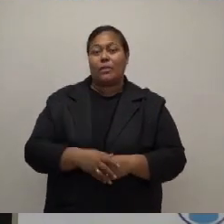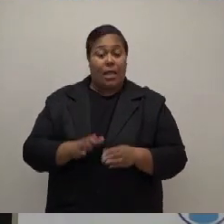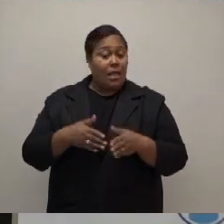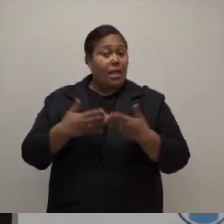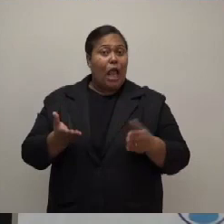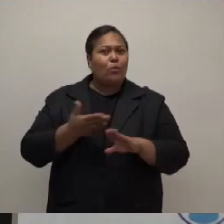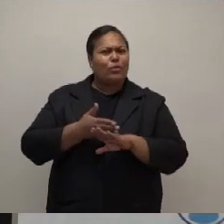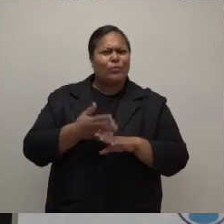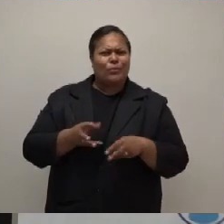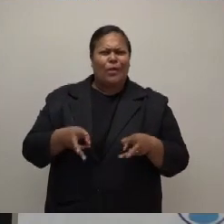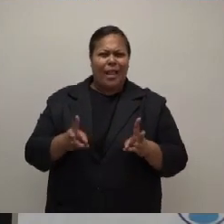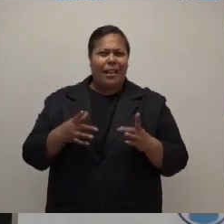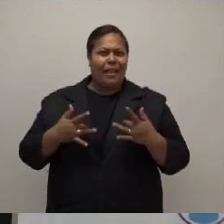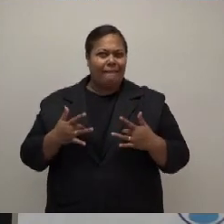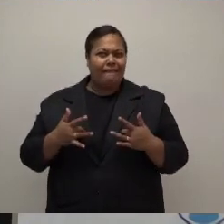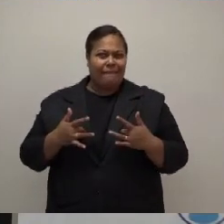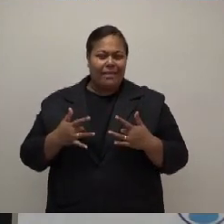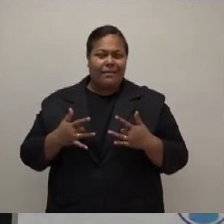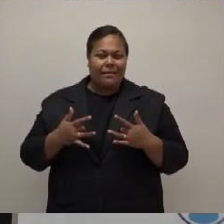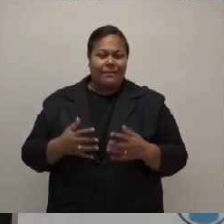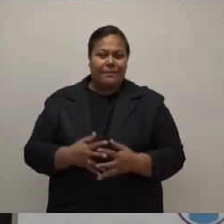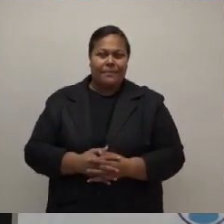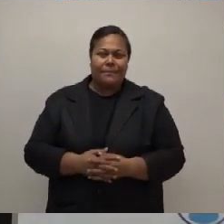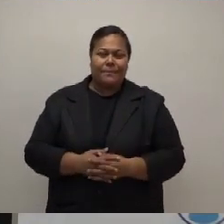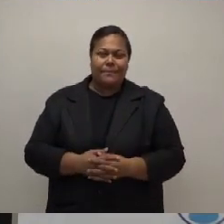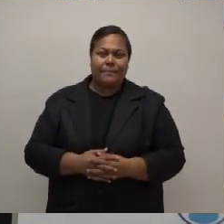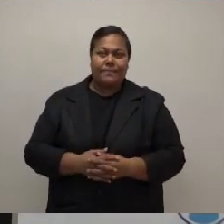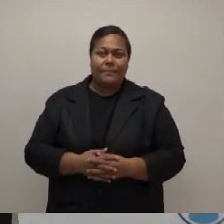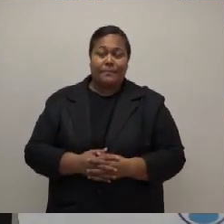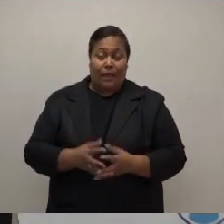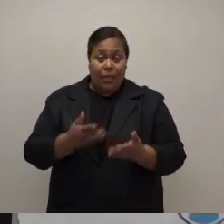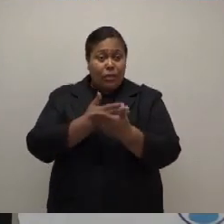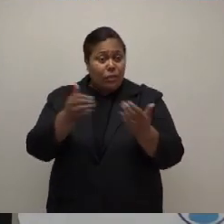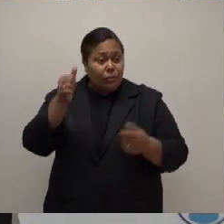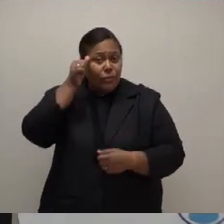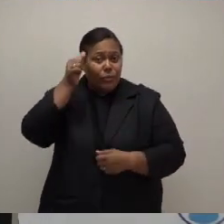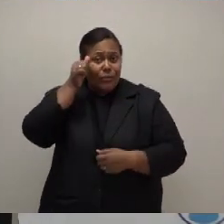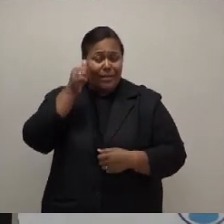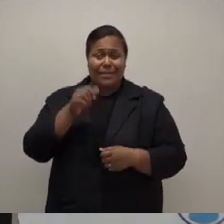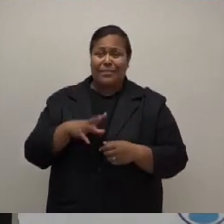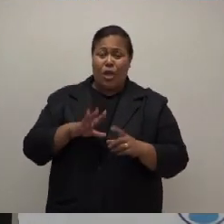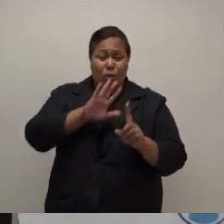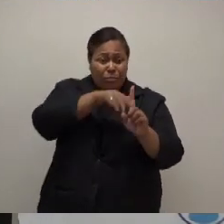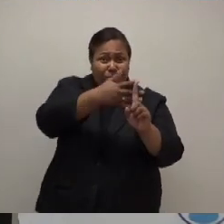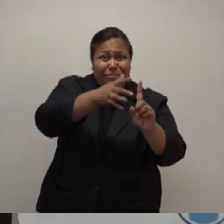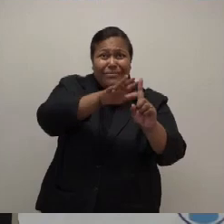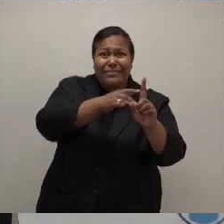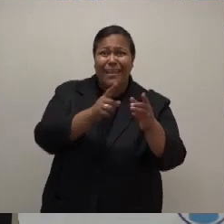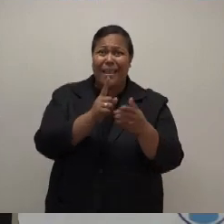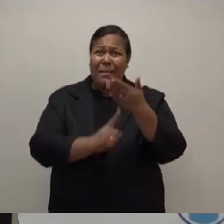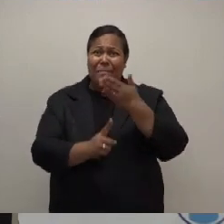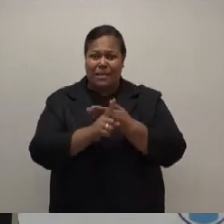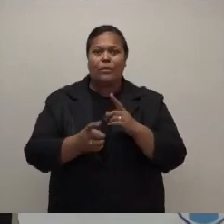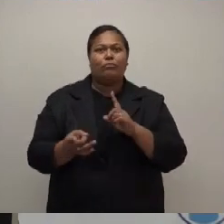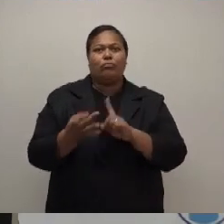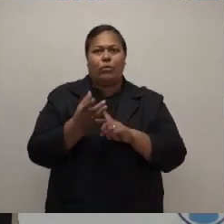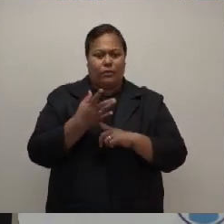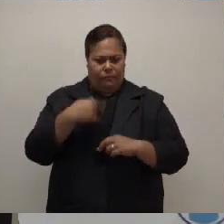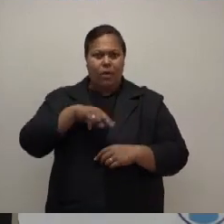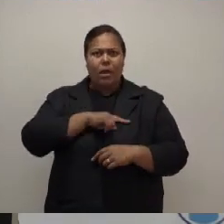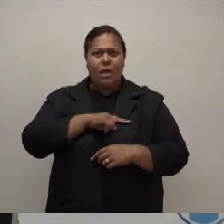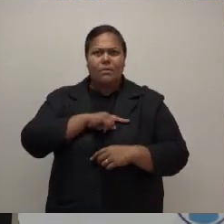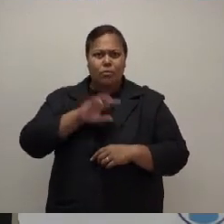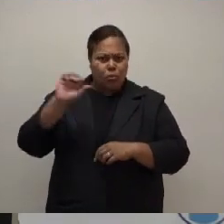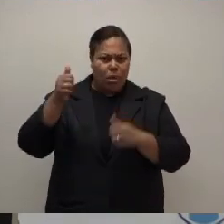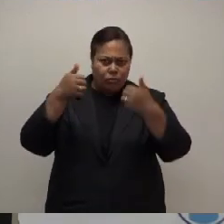working to create. As you know, the practice of contact tracing was critical to Fiji's success in breaking